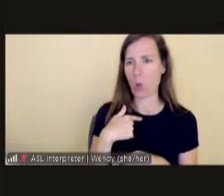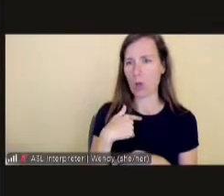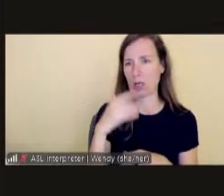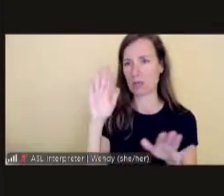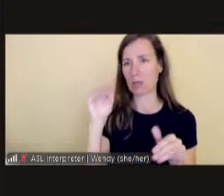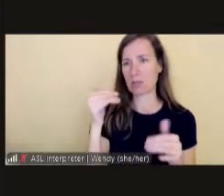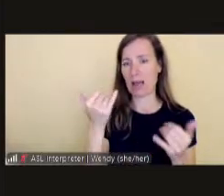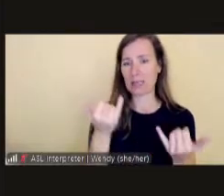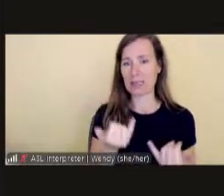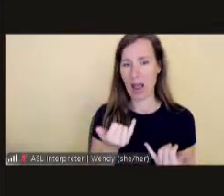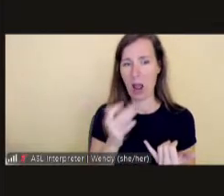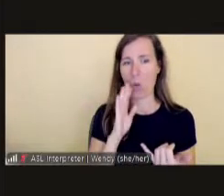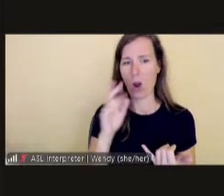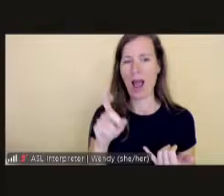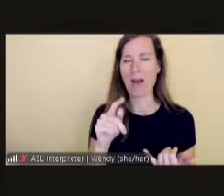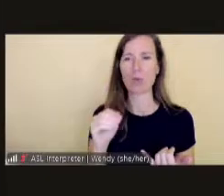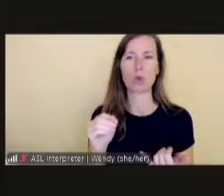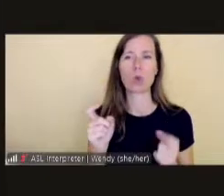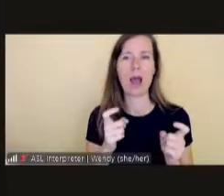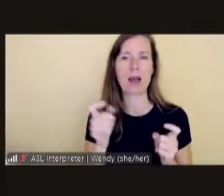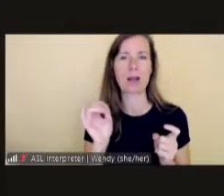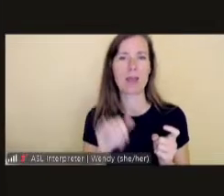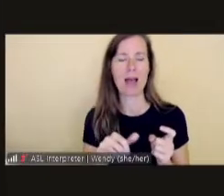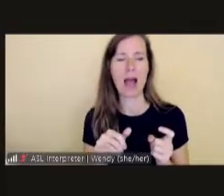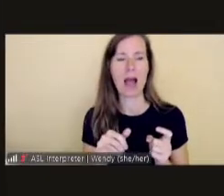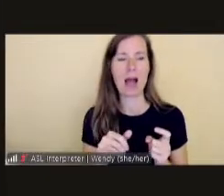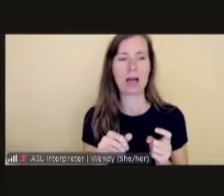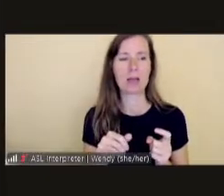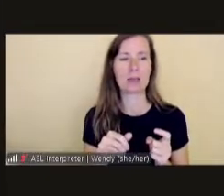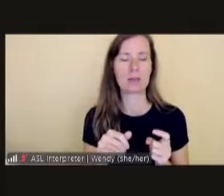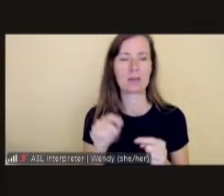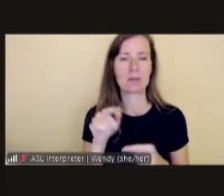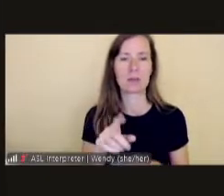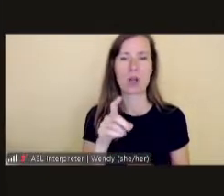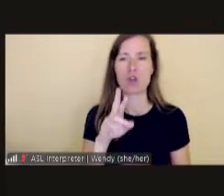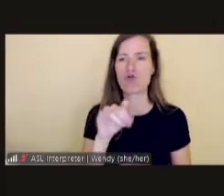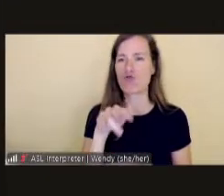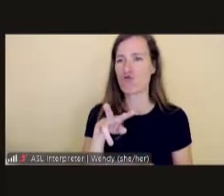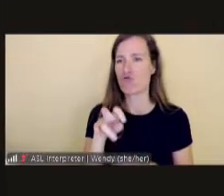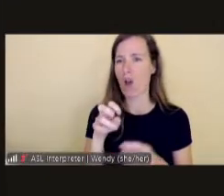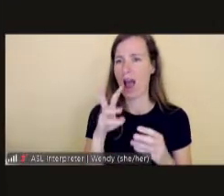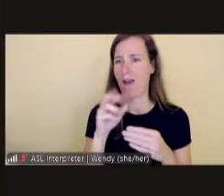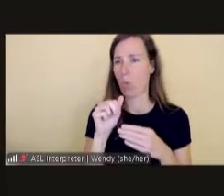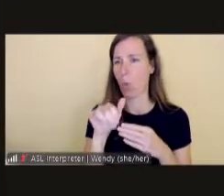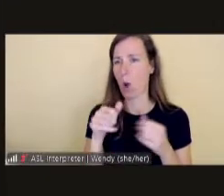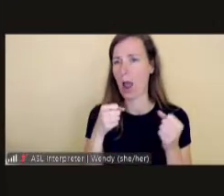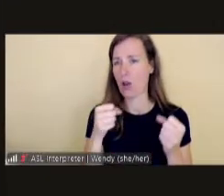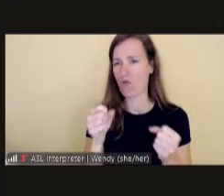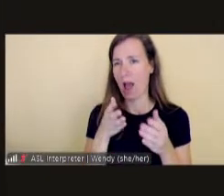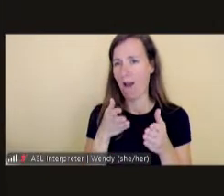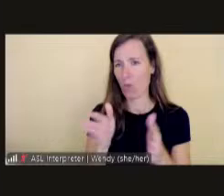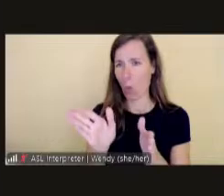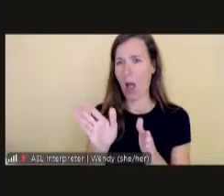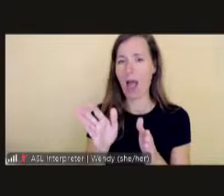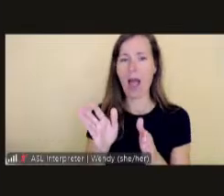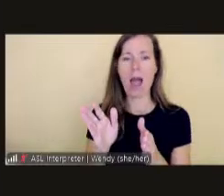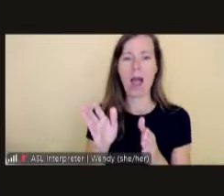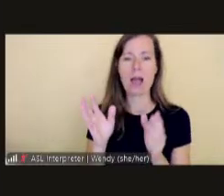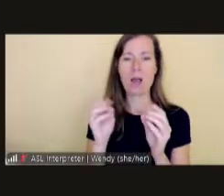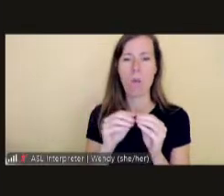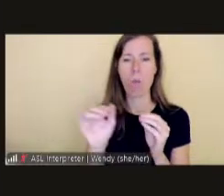But the driveway under the typical design would be more like 5 feet long. And